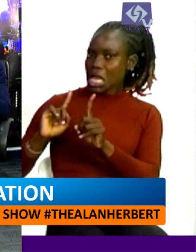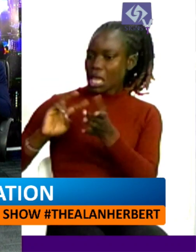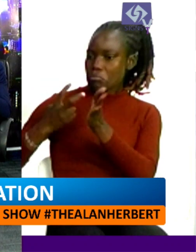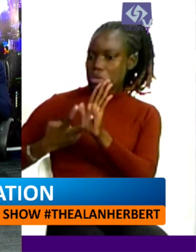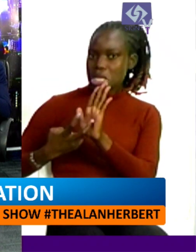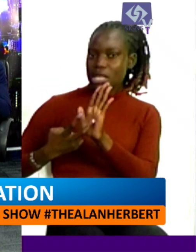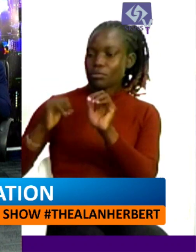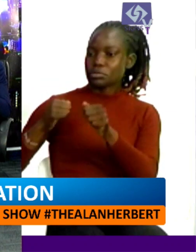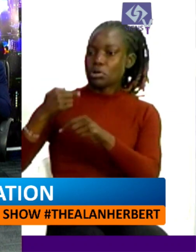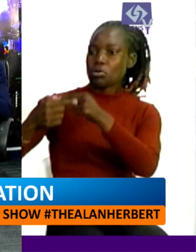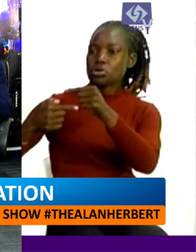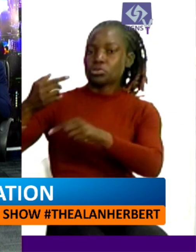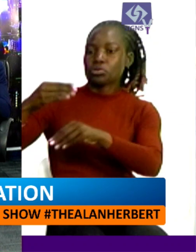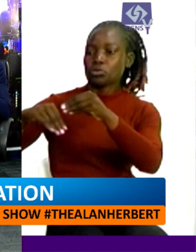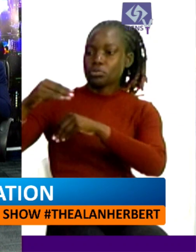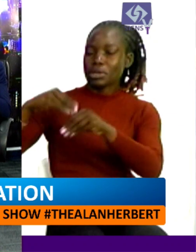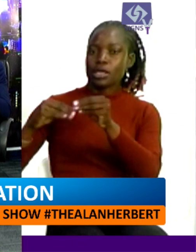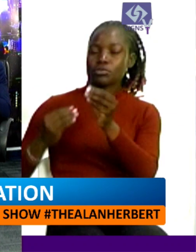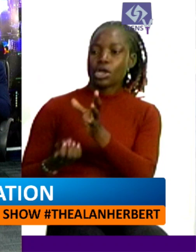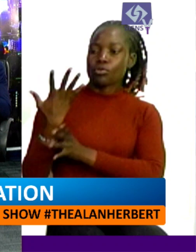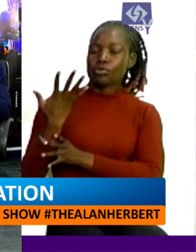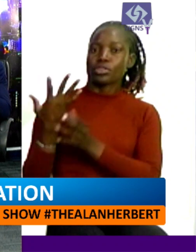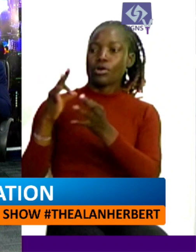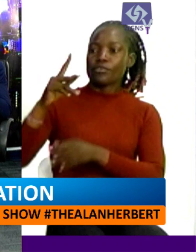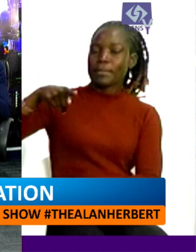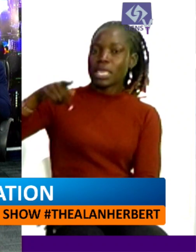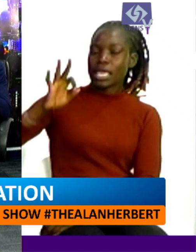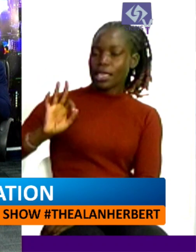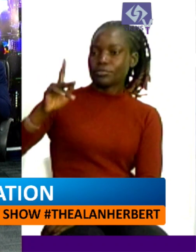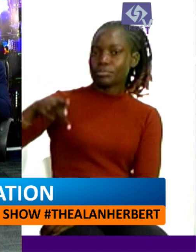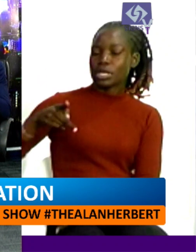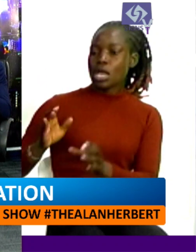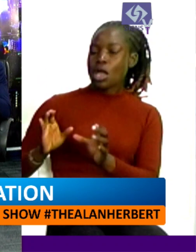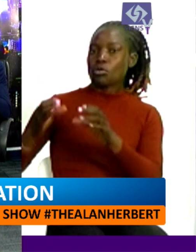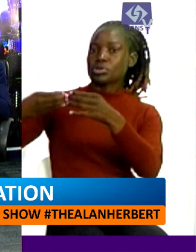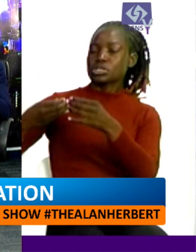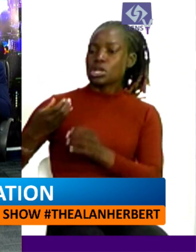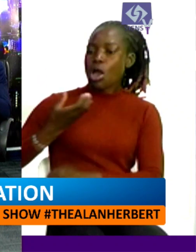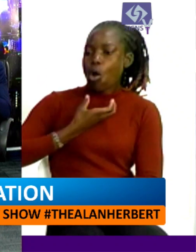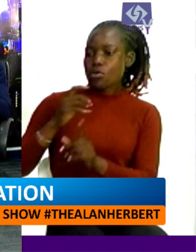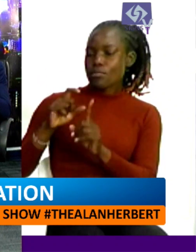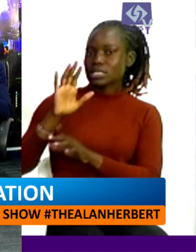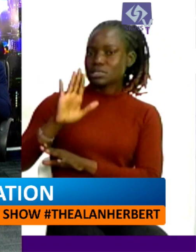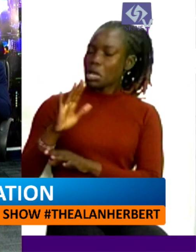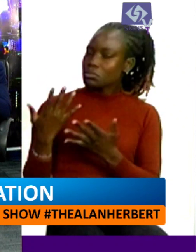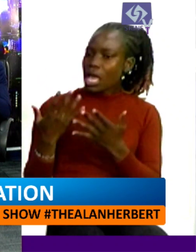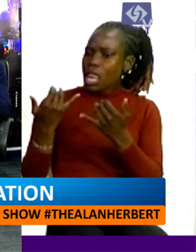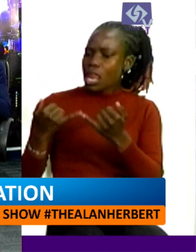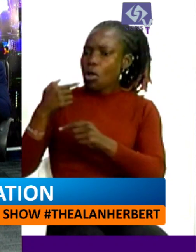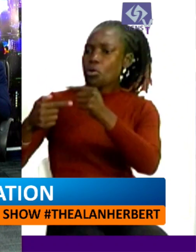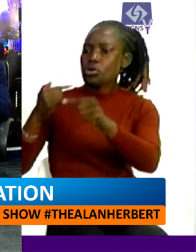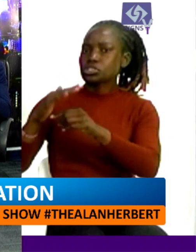you cannot continue to contribute to the growth of the PFP community. In your own words, how are you looking to